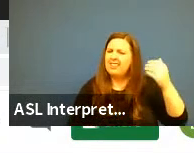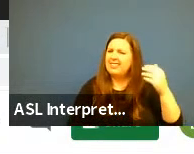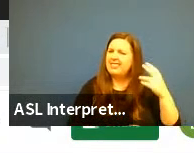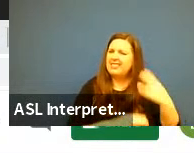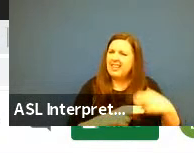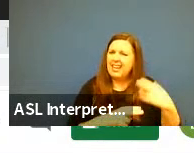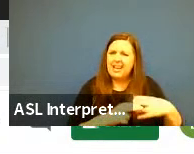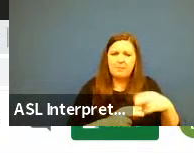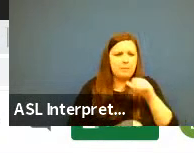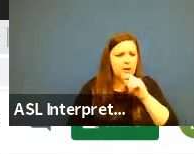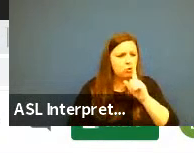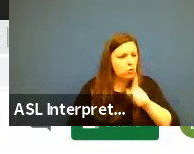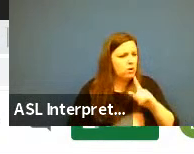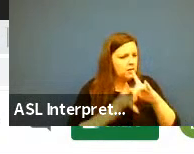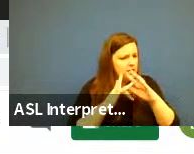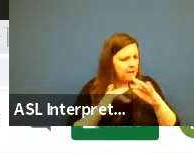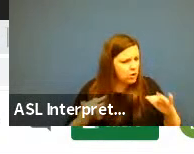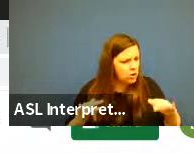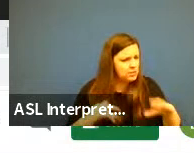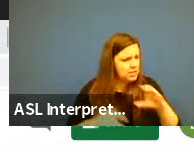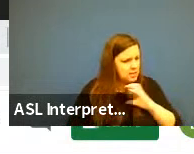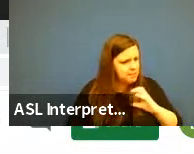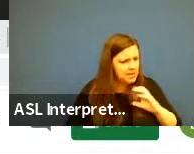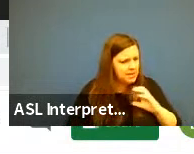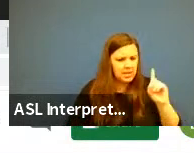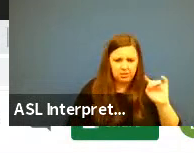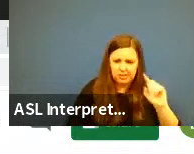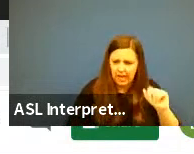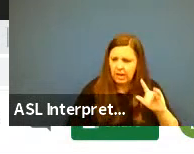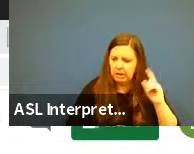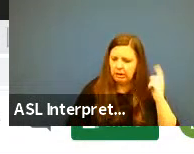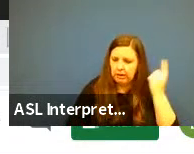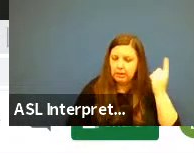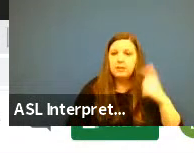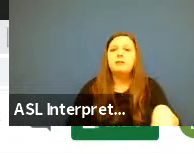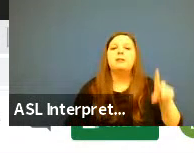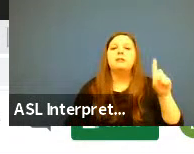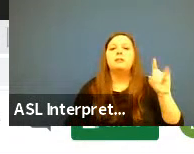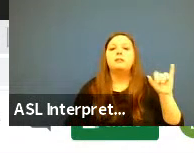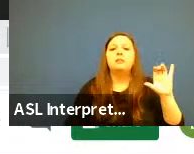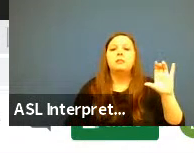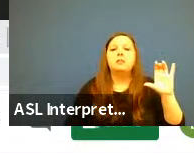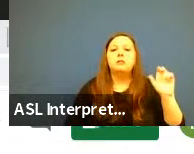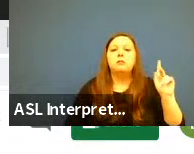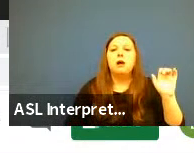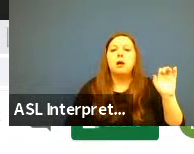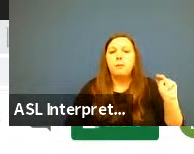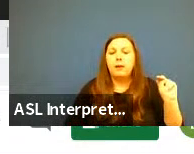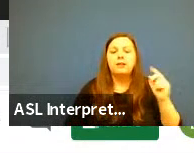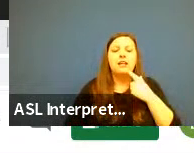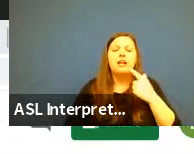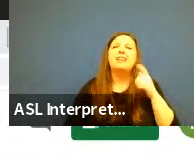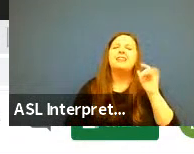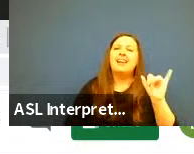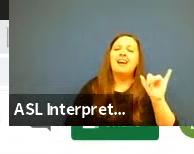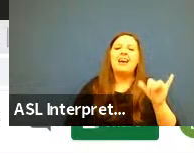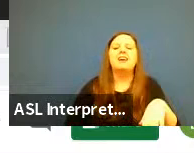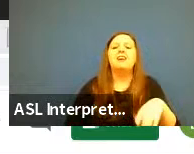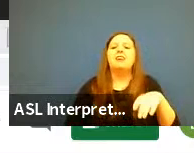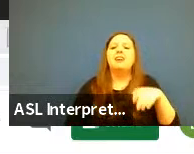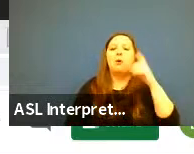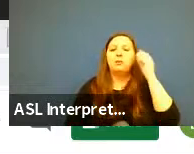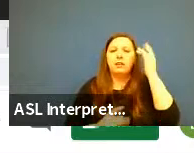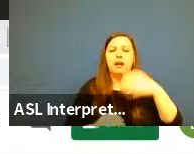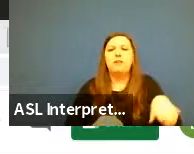a diversity committee. Yeah, I was thinking of having a student achievement or sort of academic